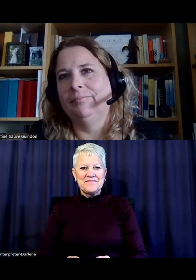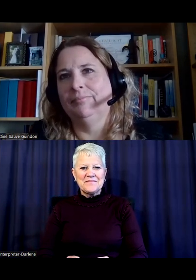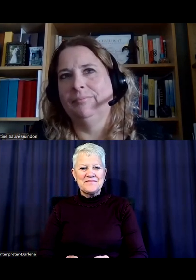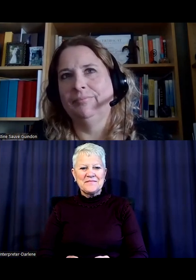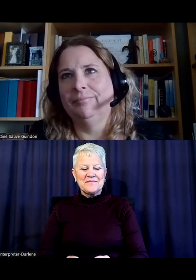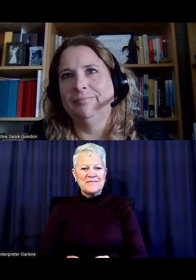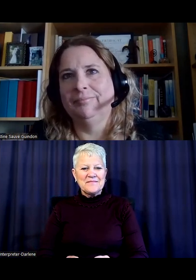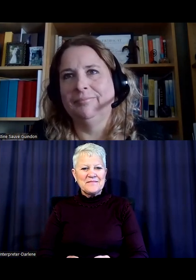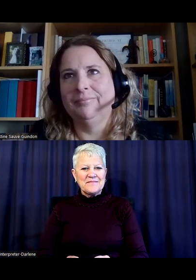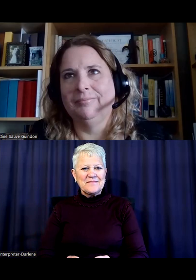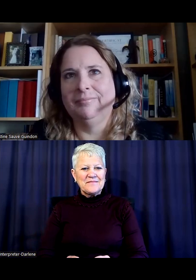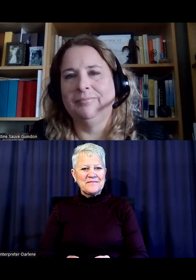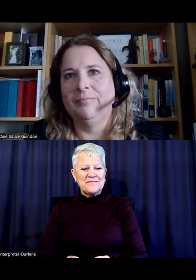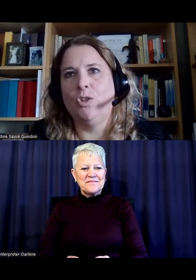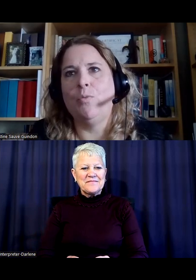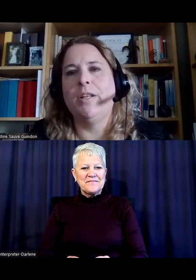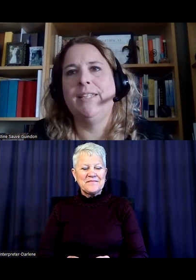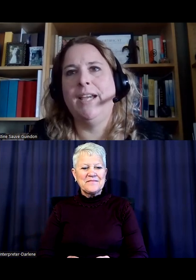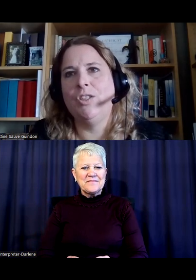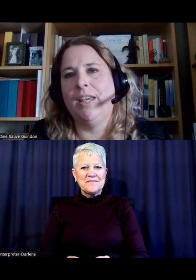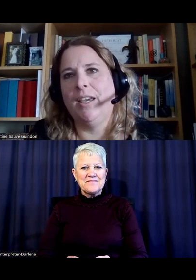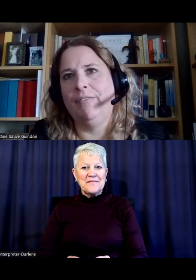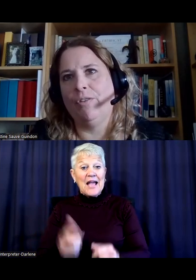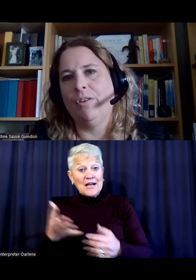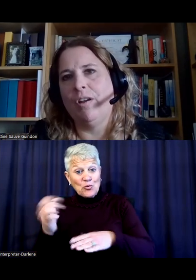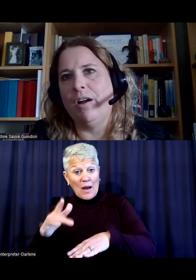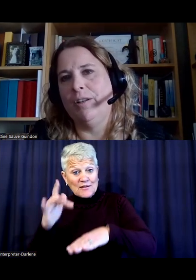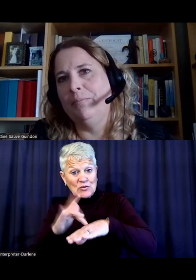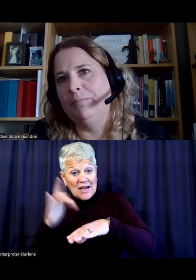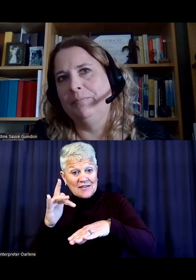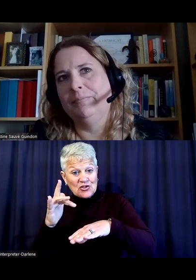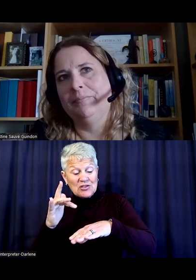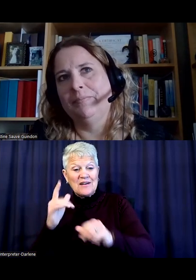autumn. Ah, tu trouves ça drôle, veux-tu toucher? Do you want to touch the A for